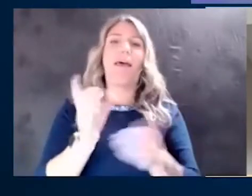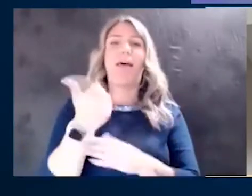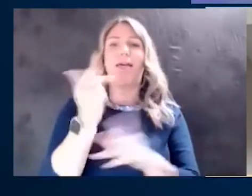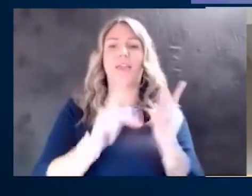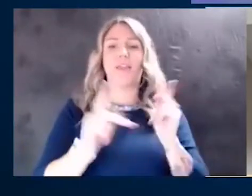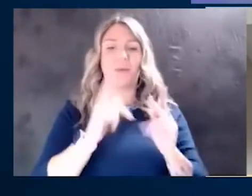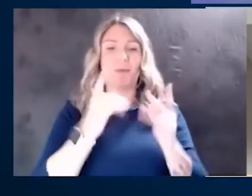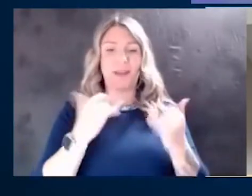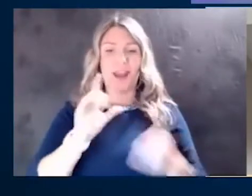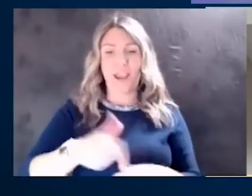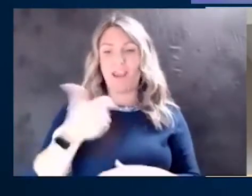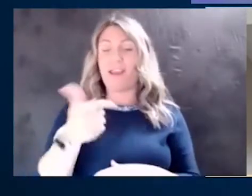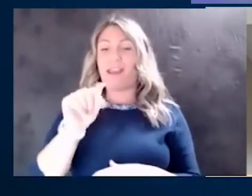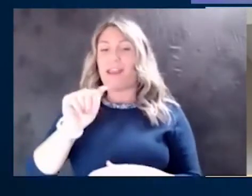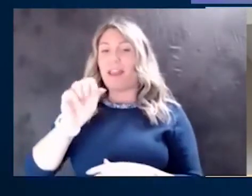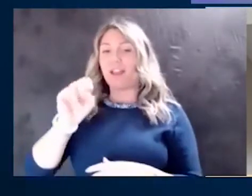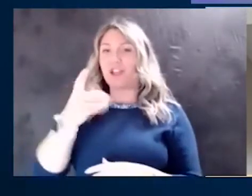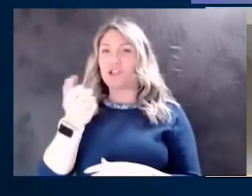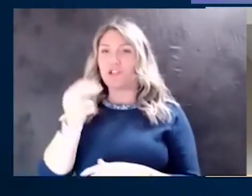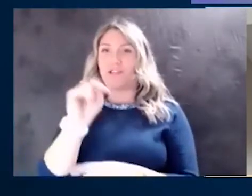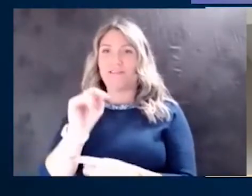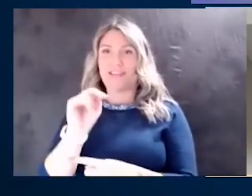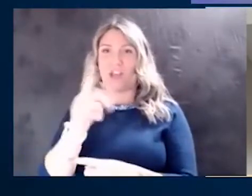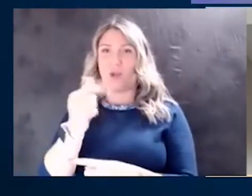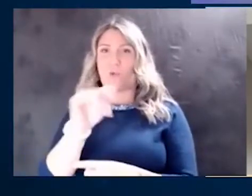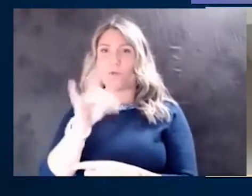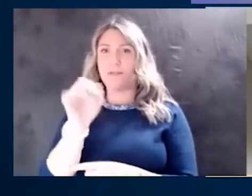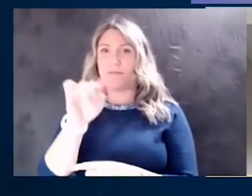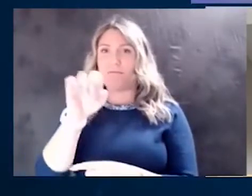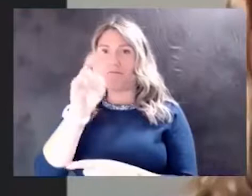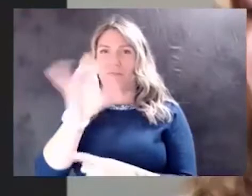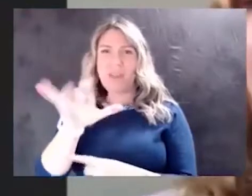Ashlyn Goldsberry. Ashlyn, how old are you? Where do you go to school?